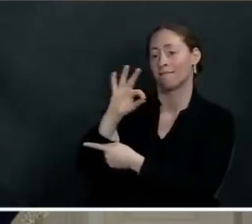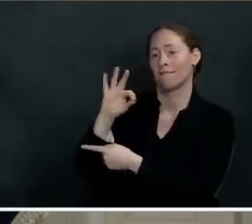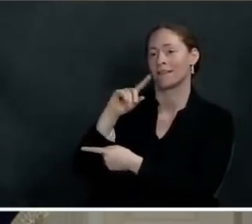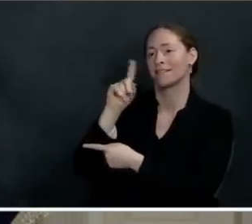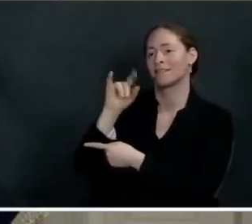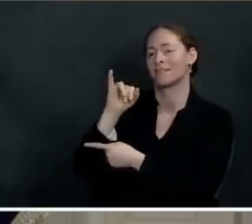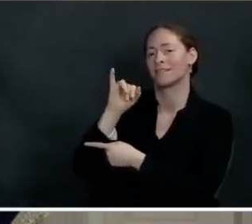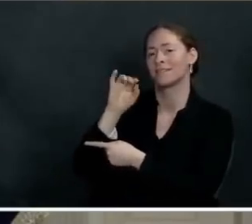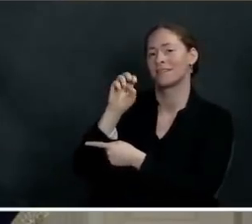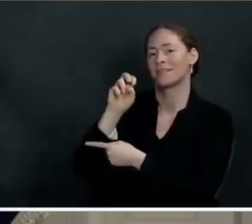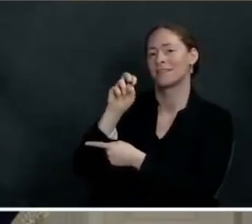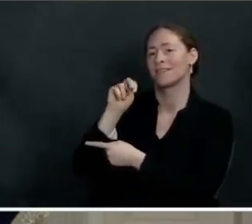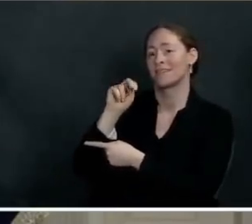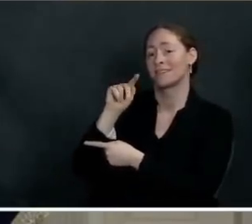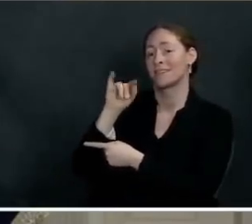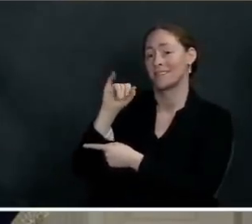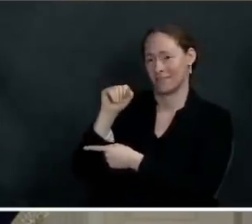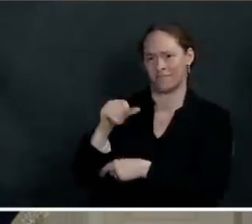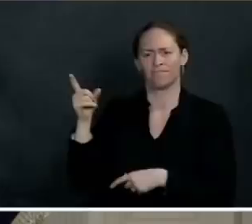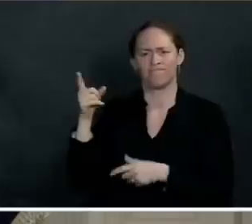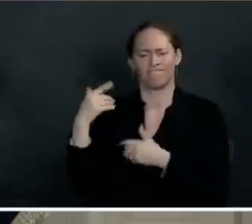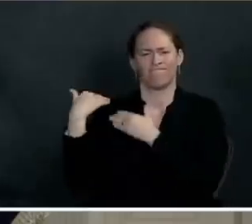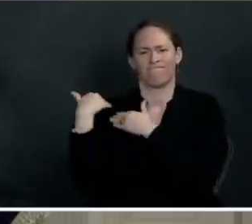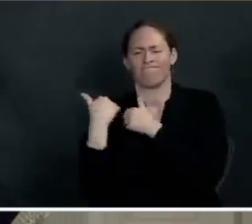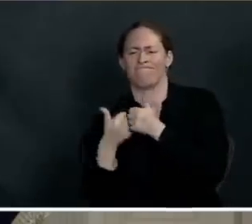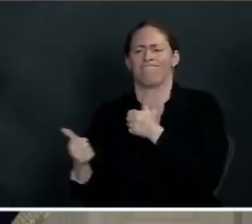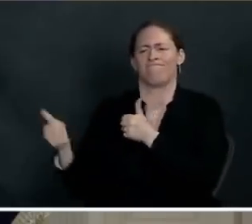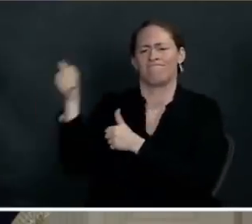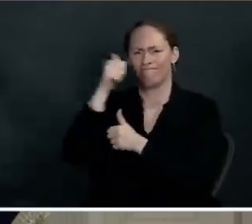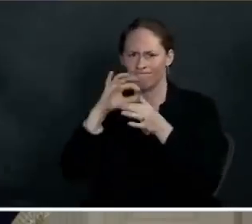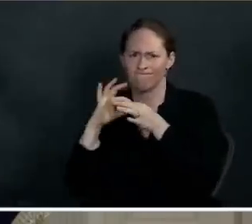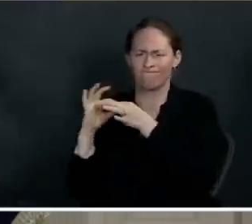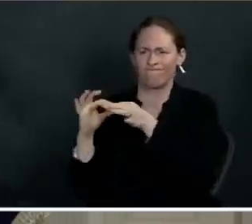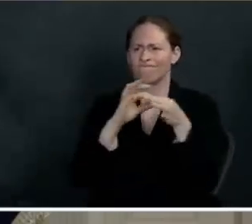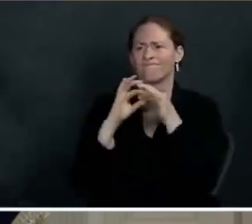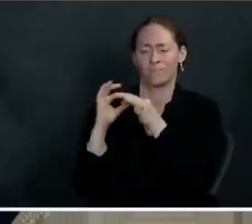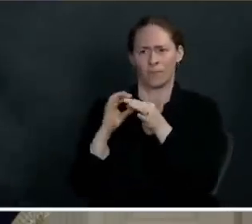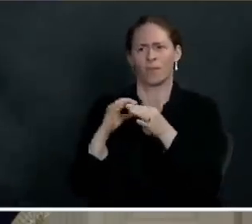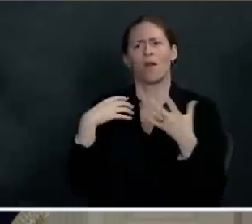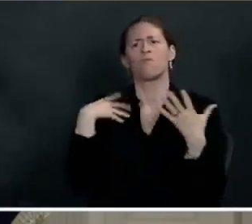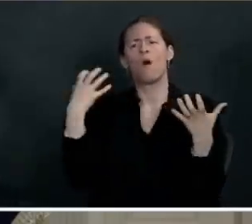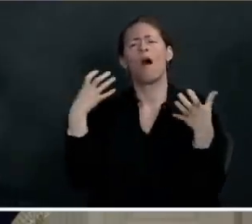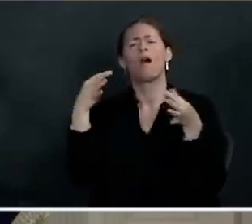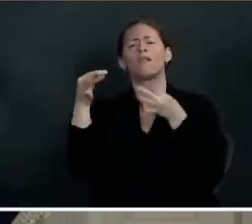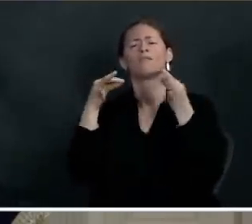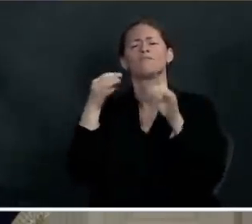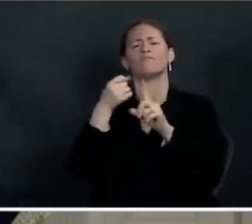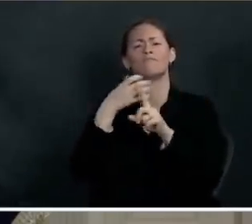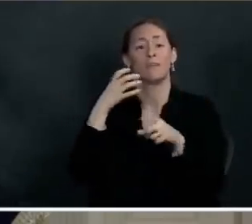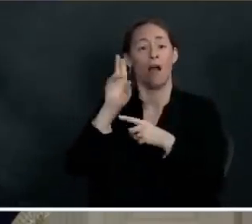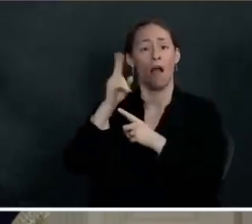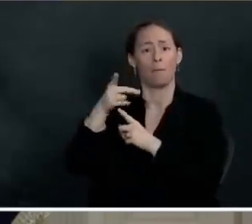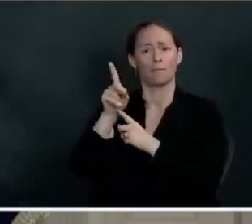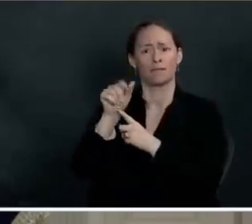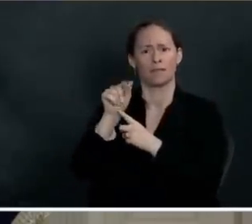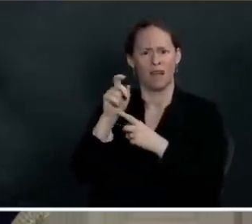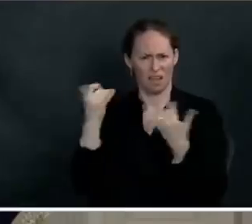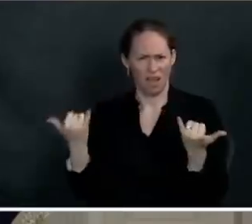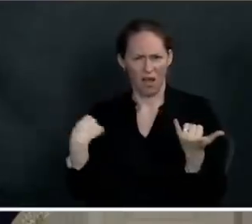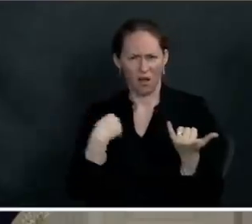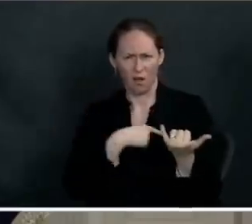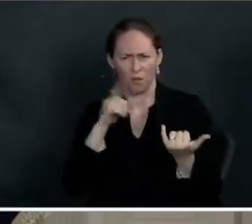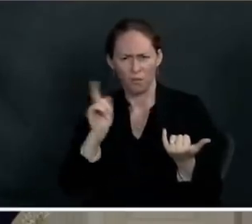And today what I'd like to do is to update you on where we are. Tomorrow, we're